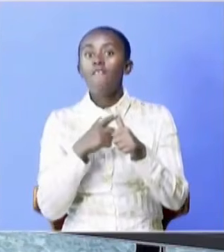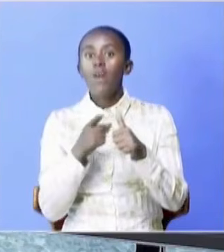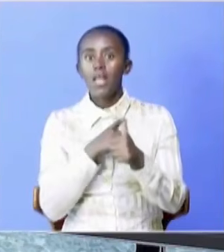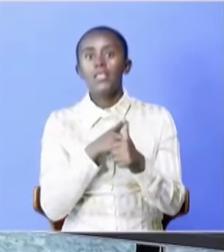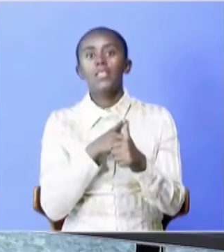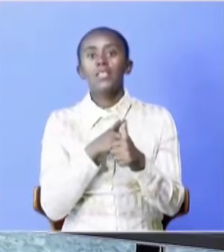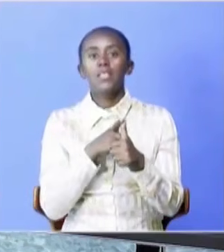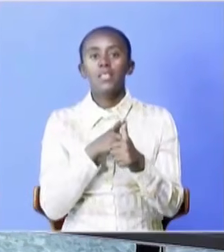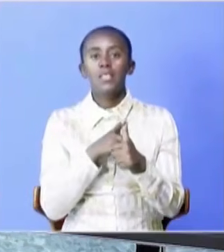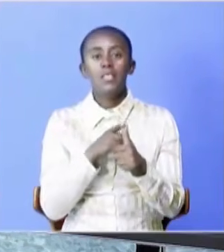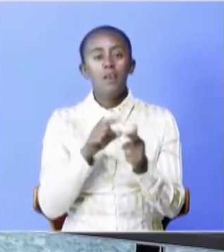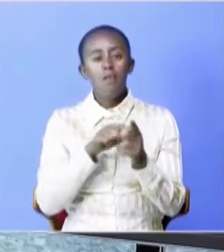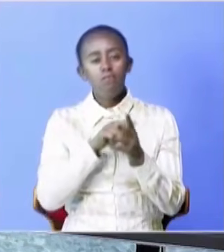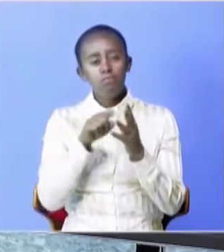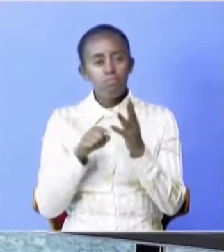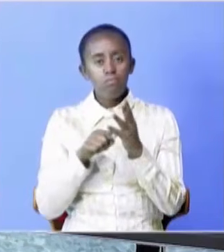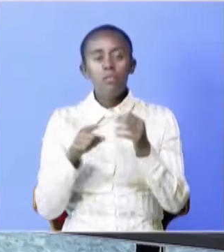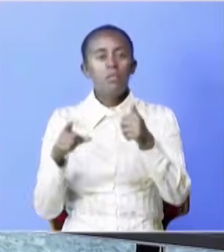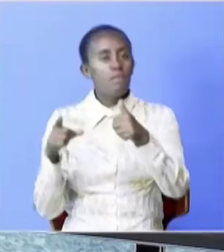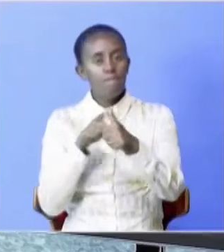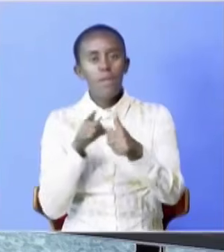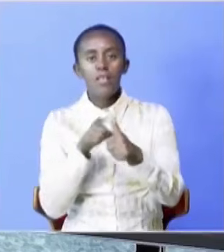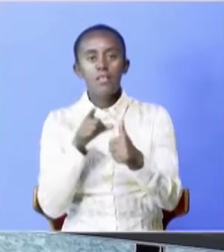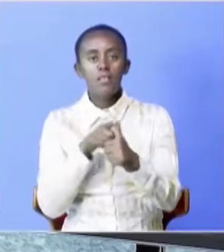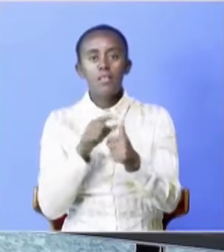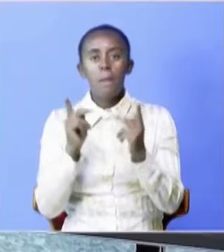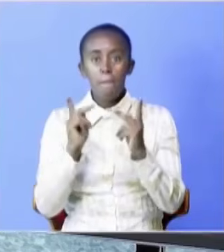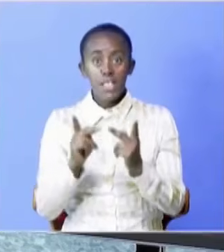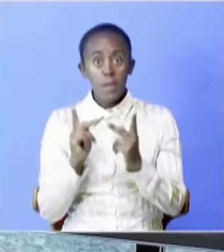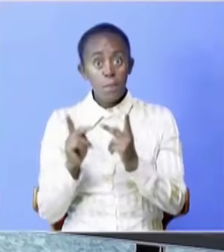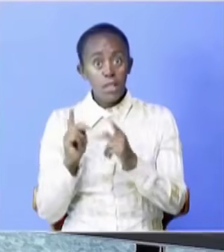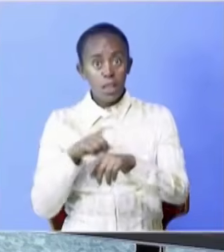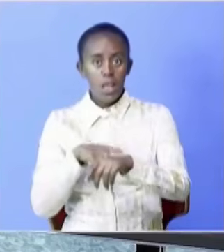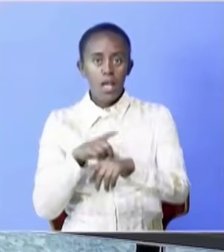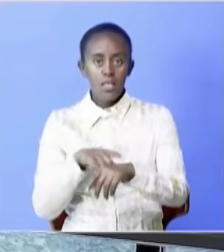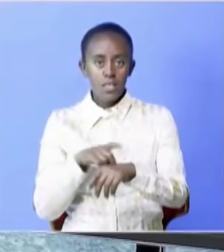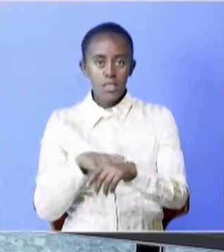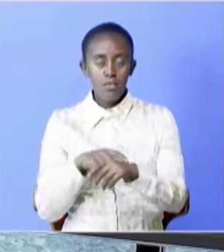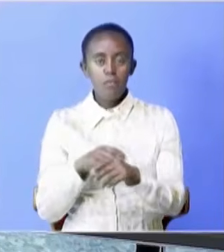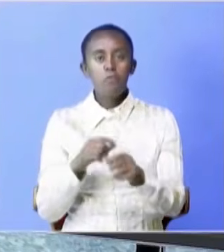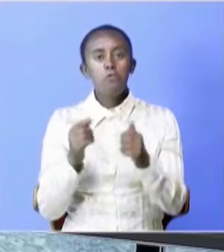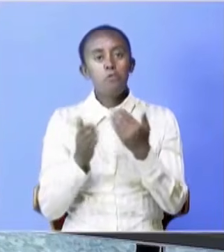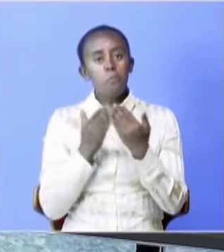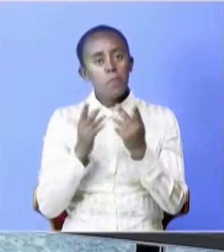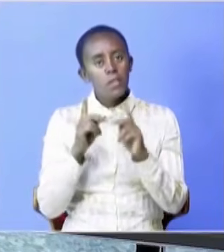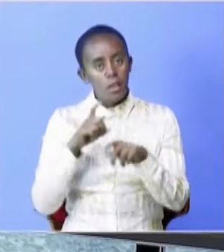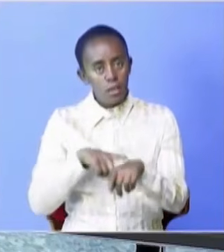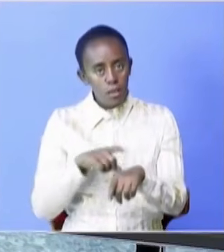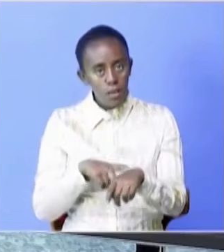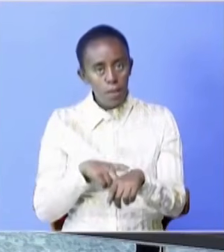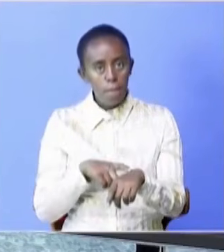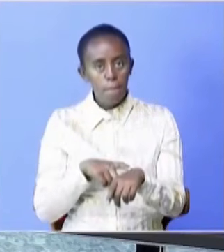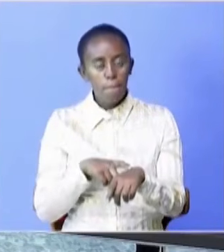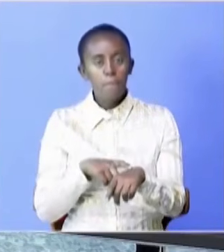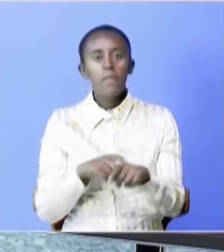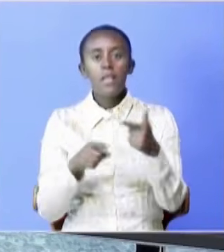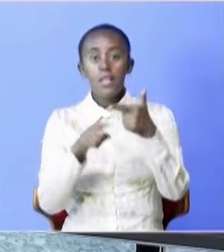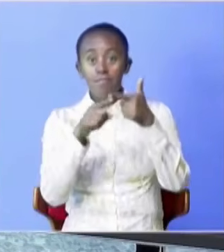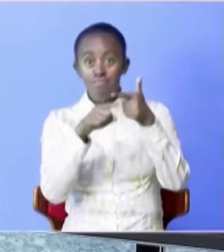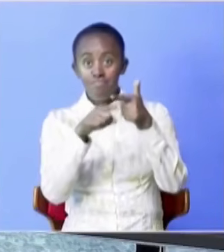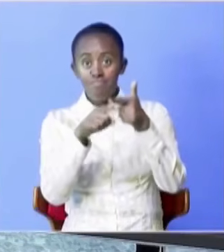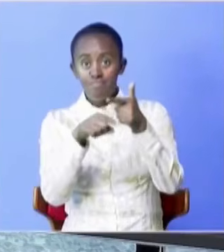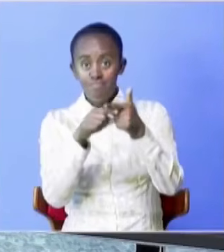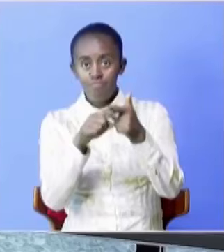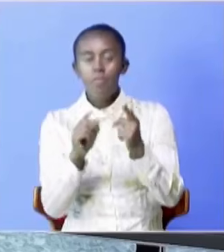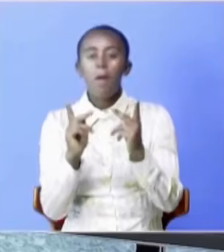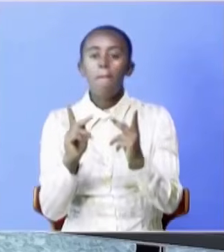in the four forms of the present tense. They are the simple present tense, the second one, which is